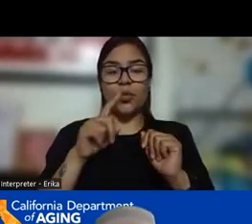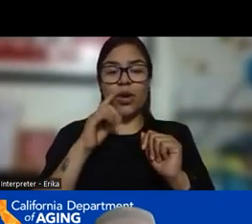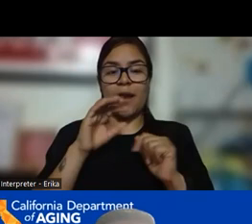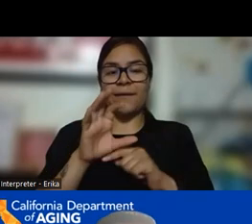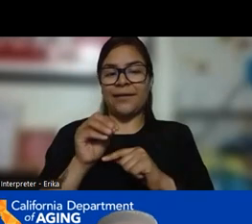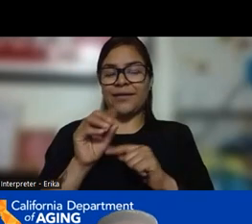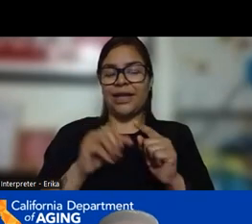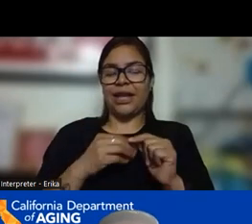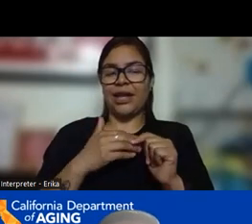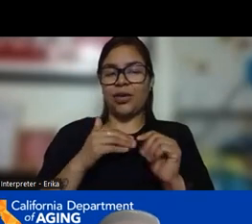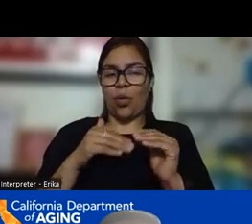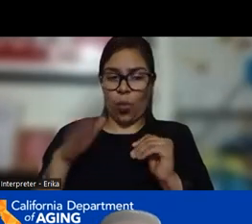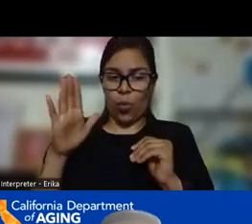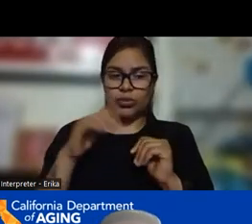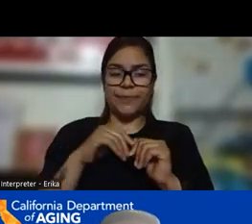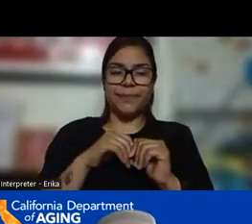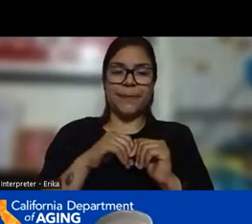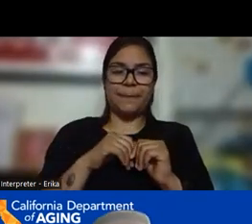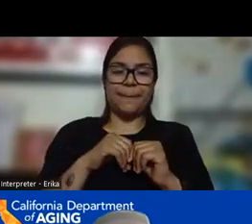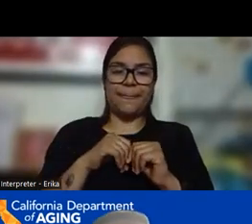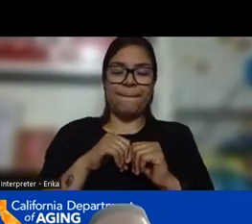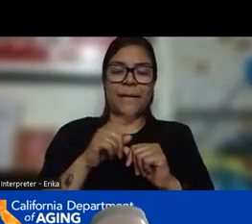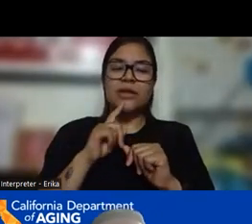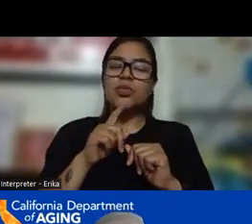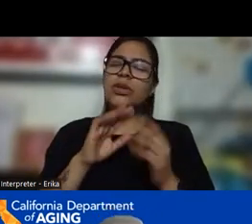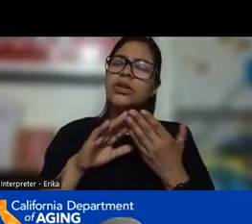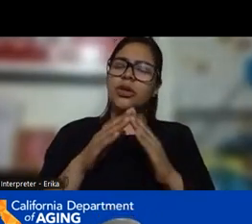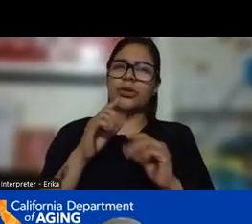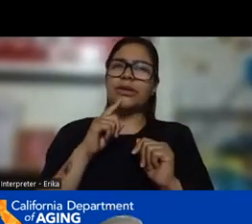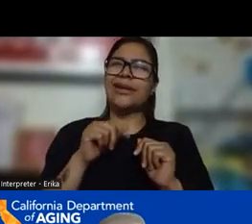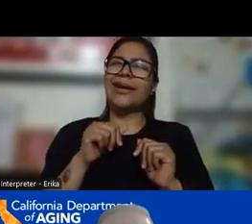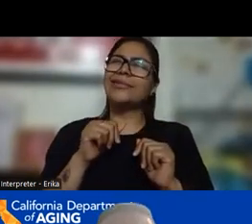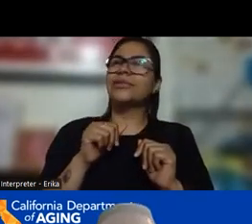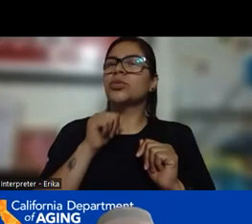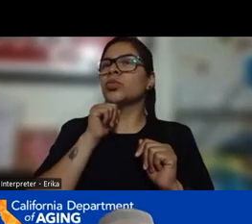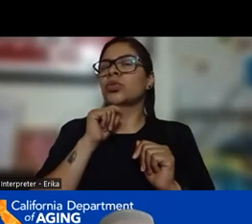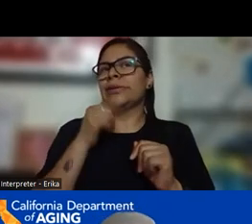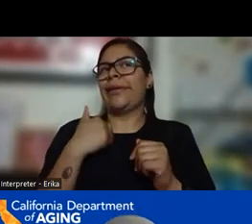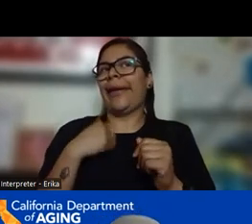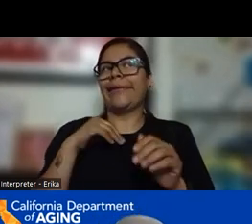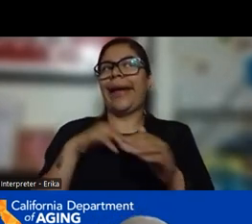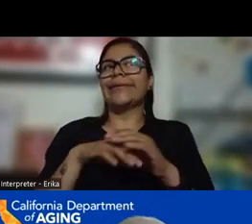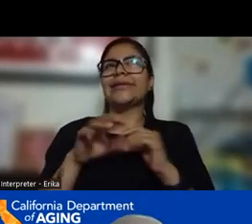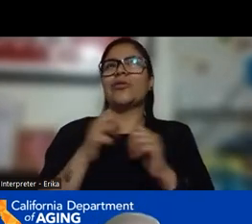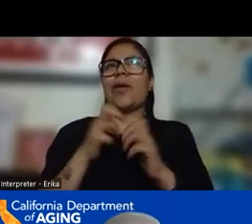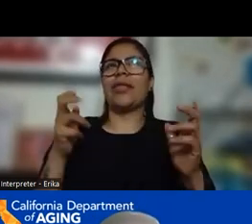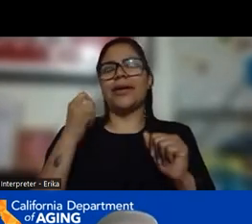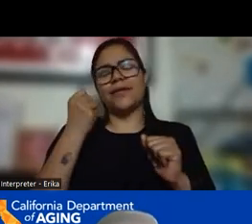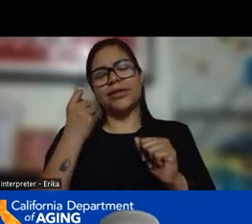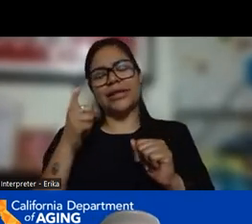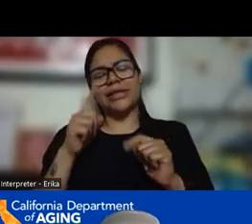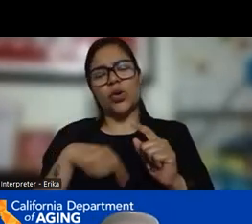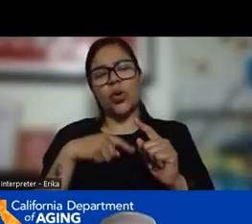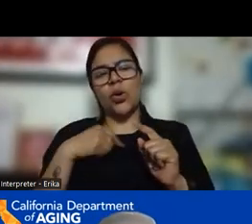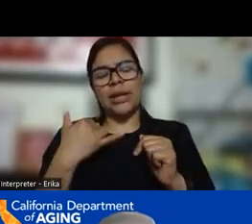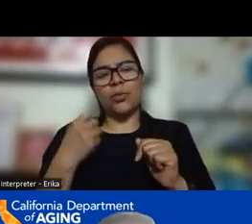Californian community because this is historically marginalized, underserved community. And we as a state, we know that we must do a better job understanding the needs of this community and where